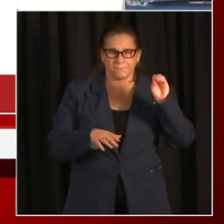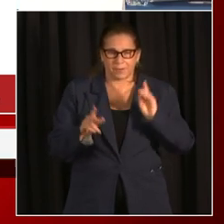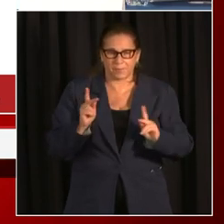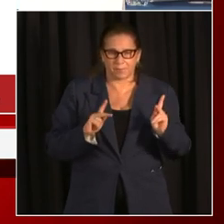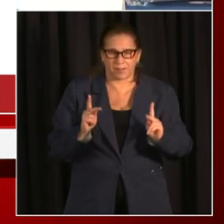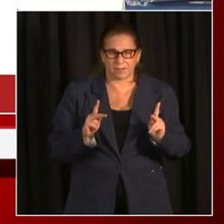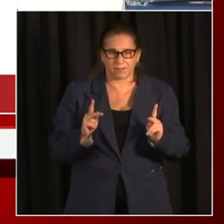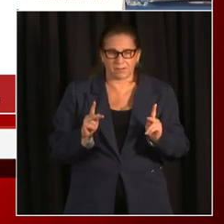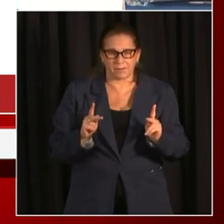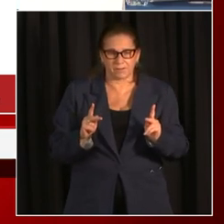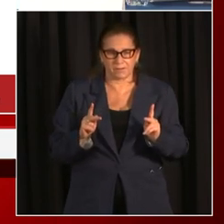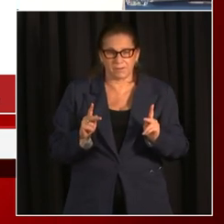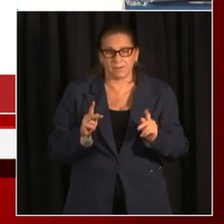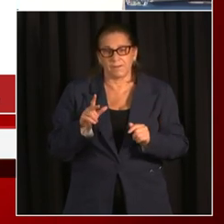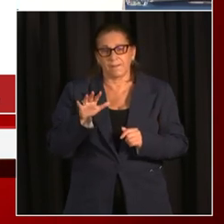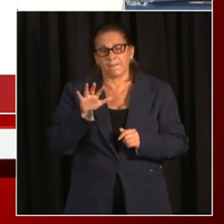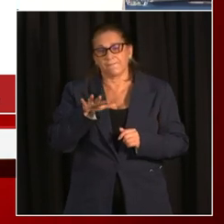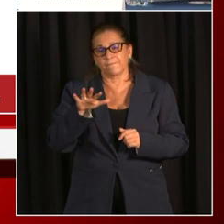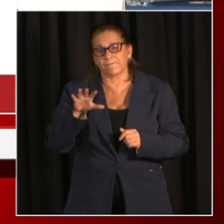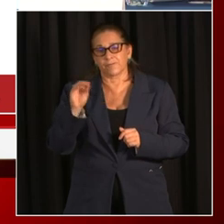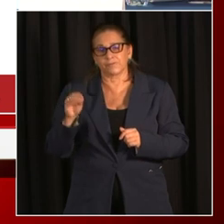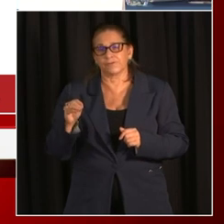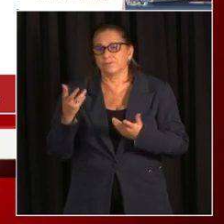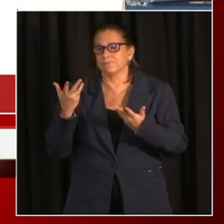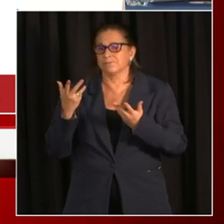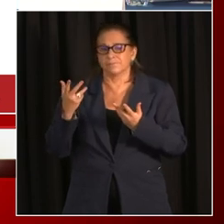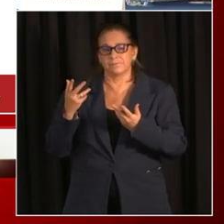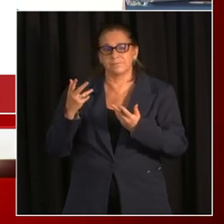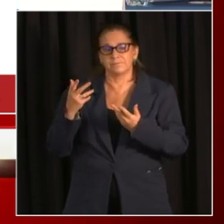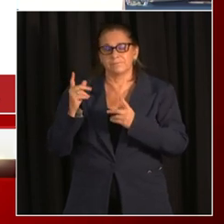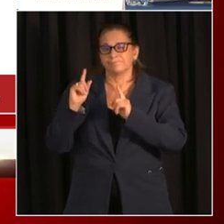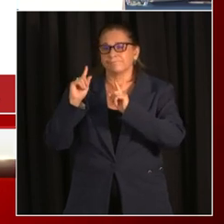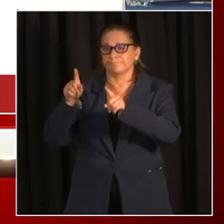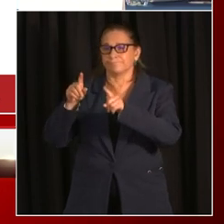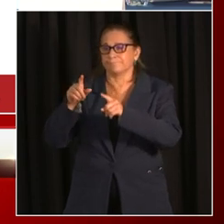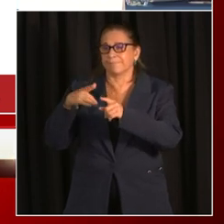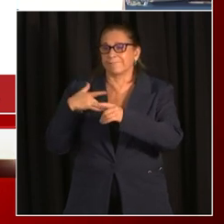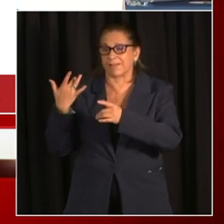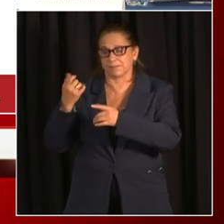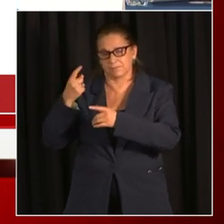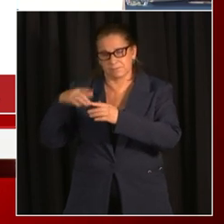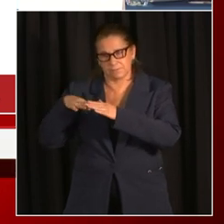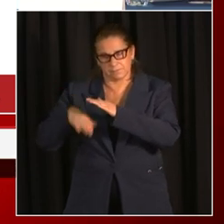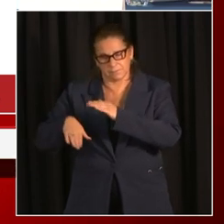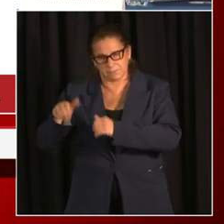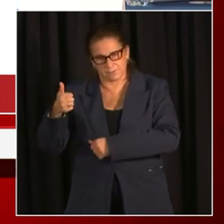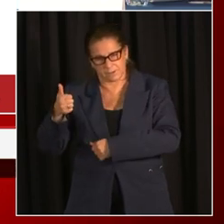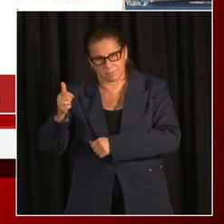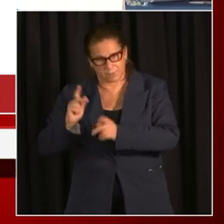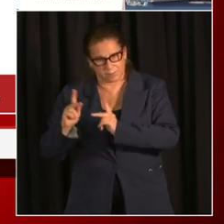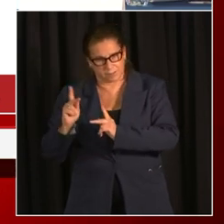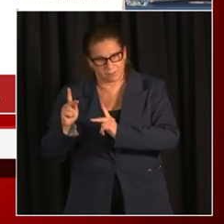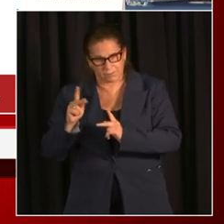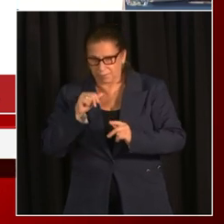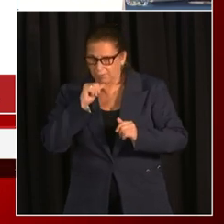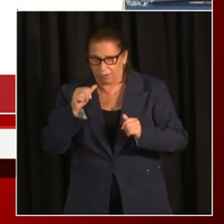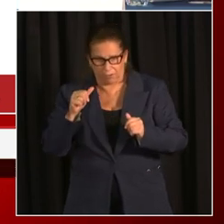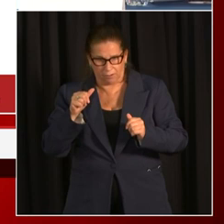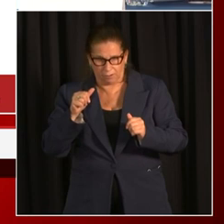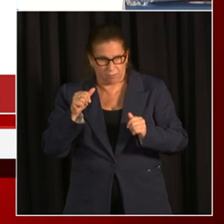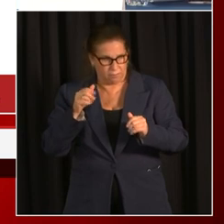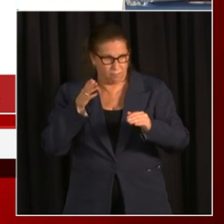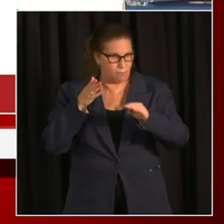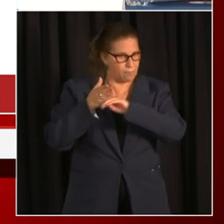55% of them are going to a social event that is less than 10 people. So not these large, over